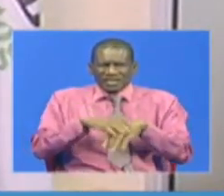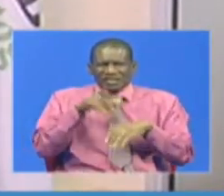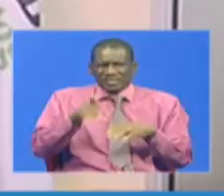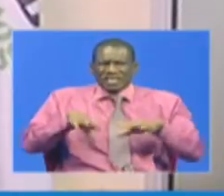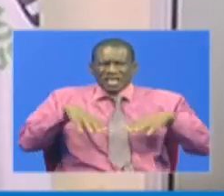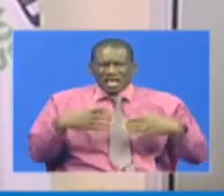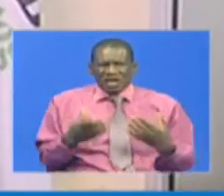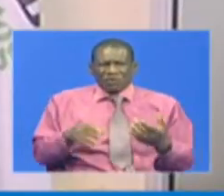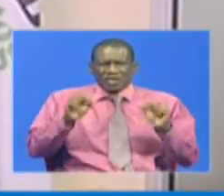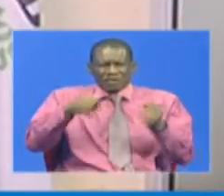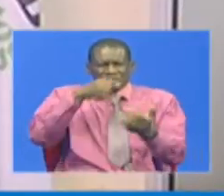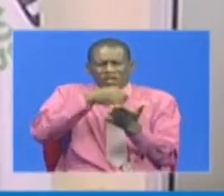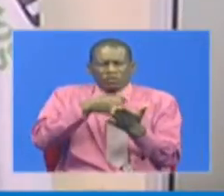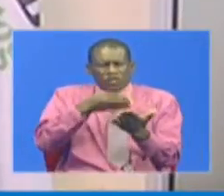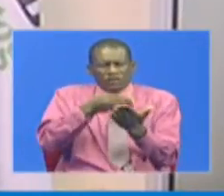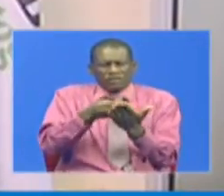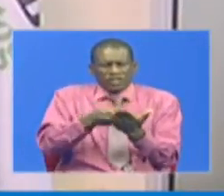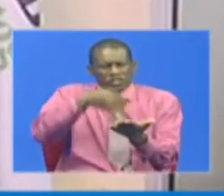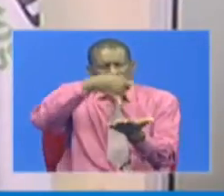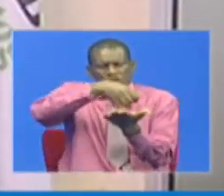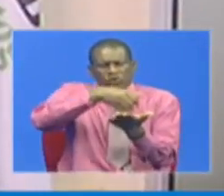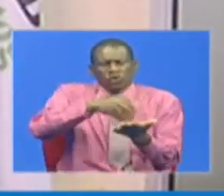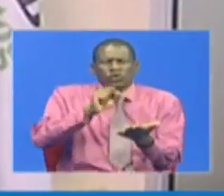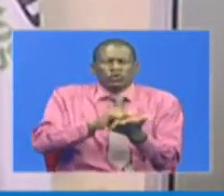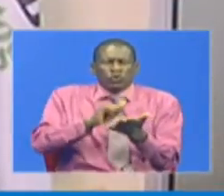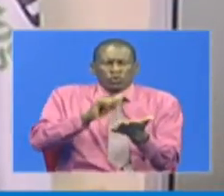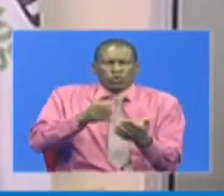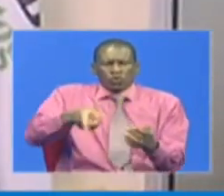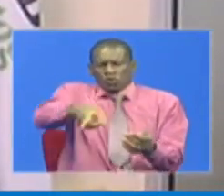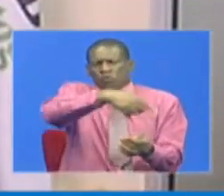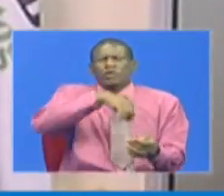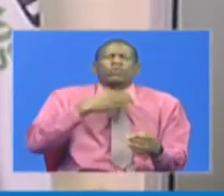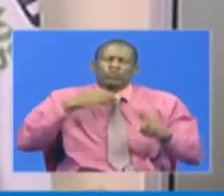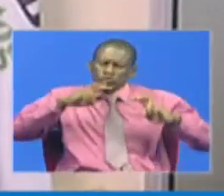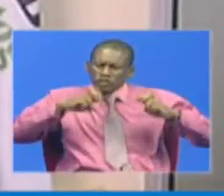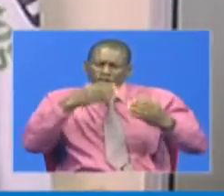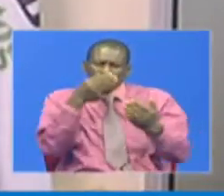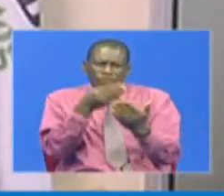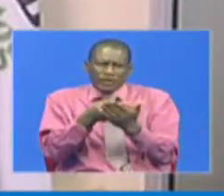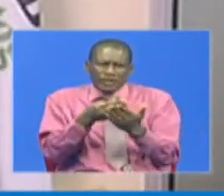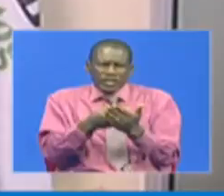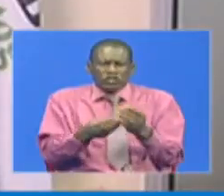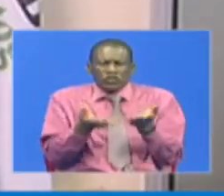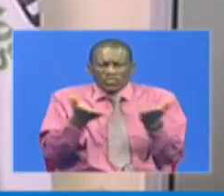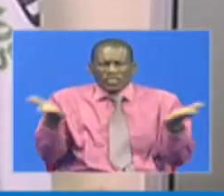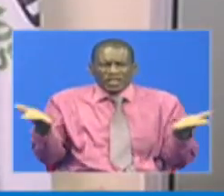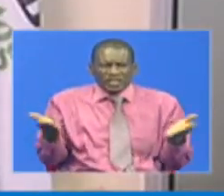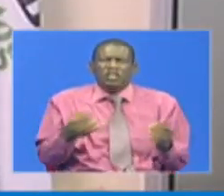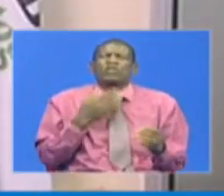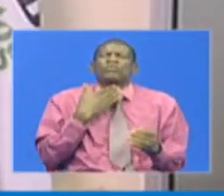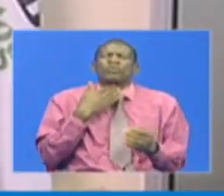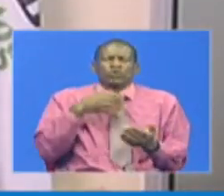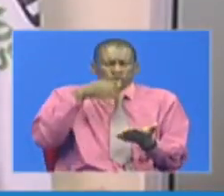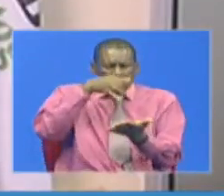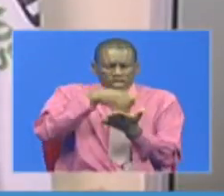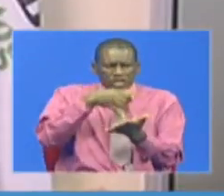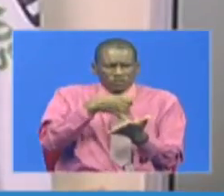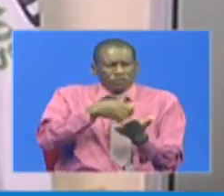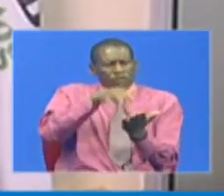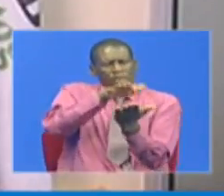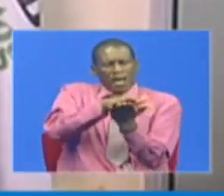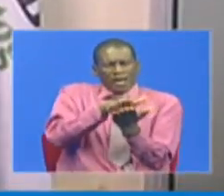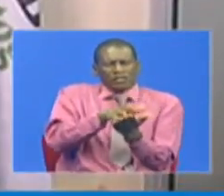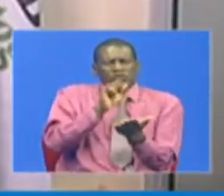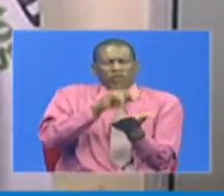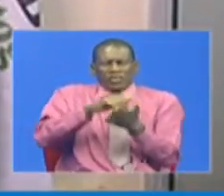be included in financial inclusion. So we want to look at financial products. We want to engage banks so that they